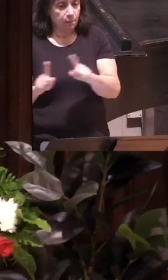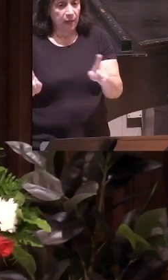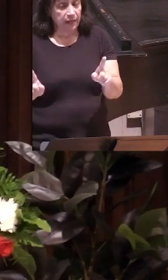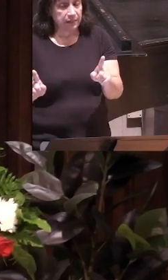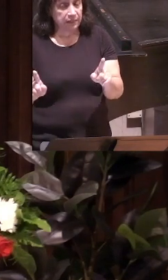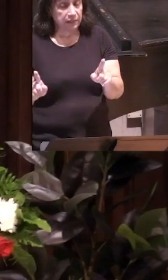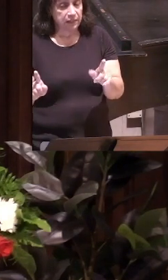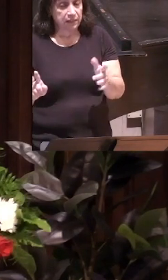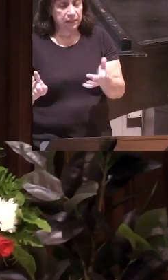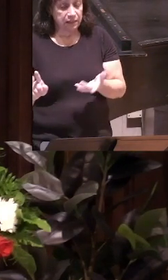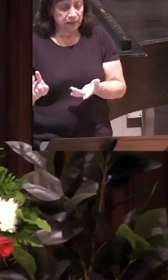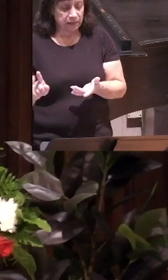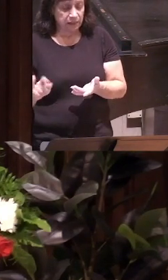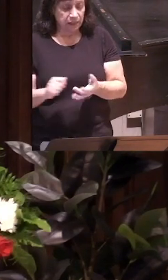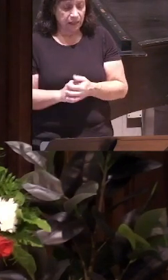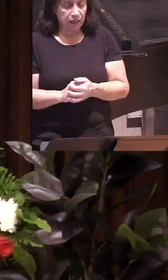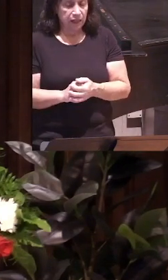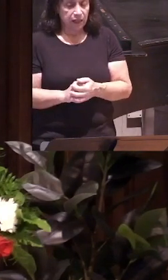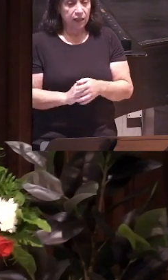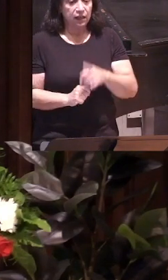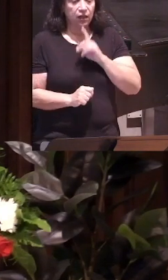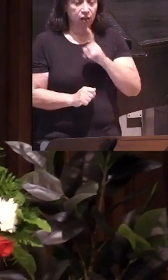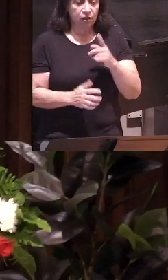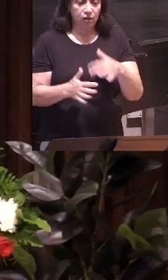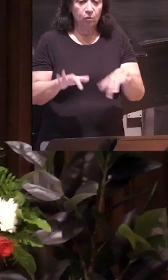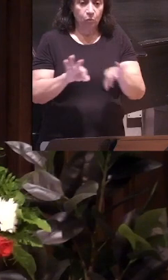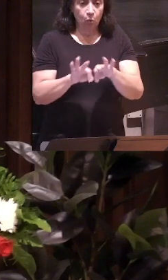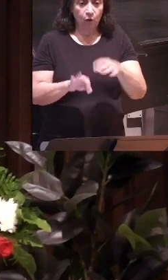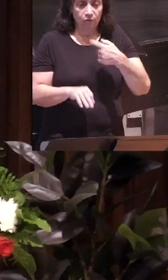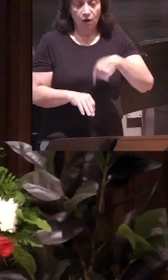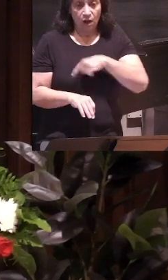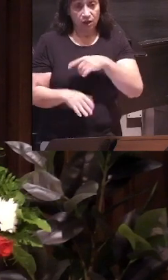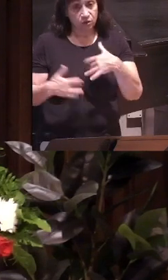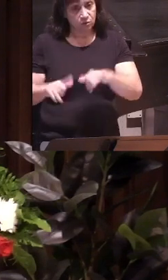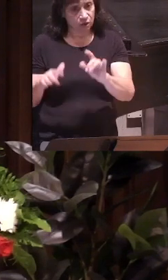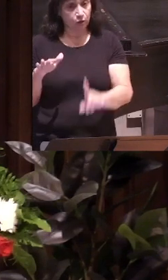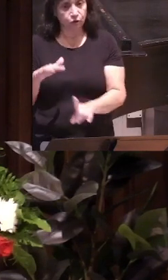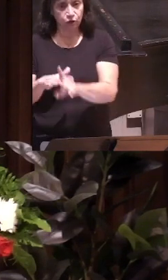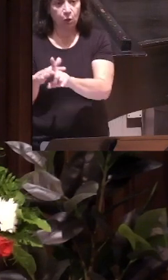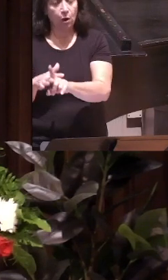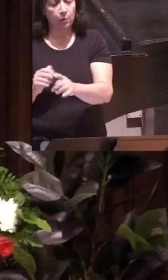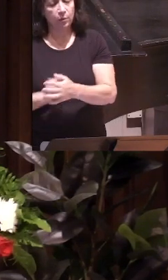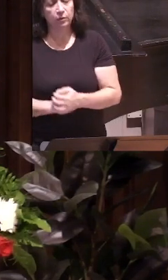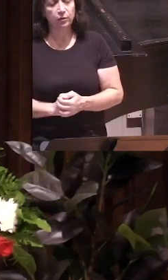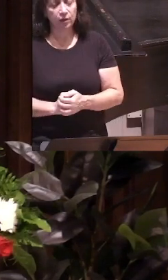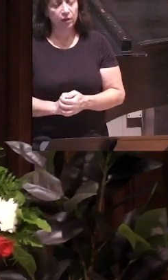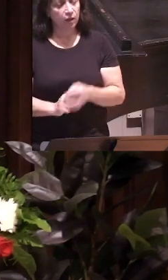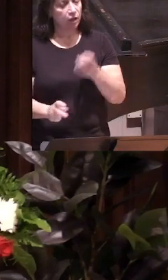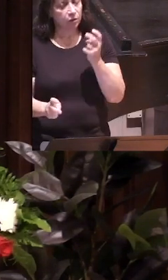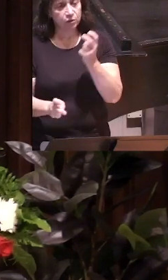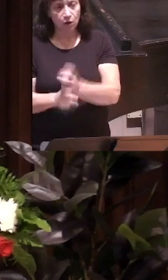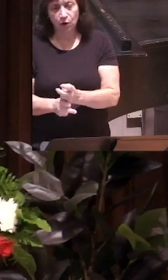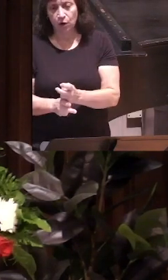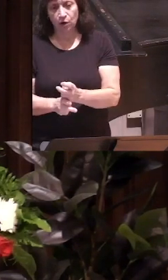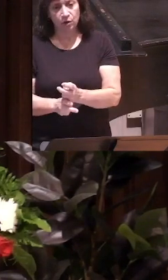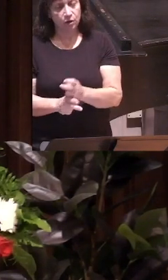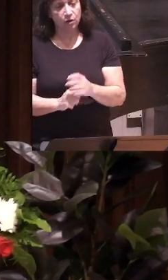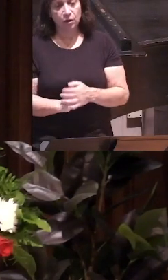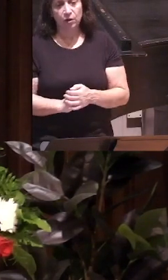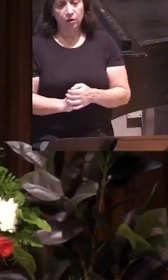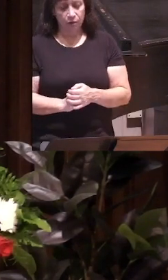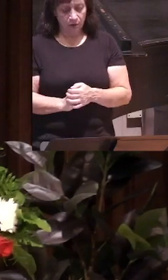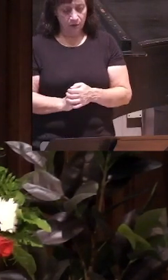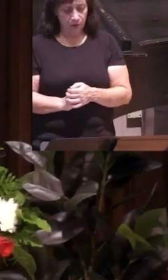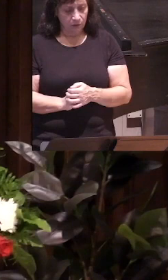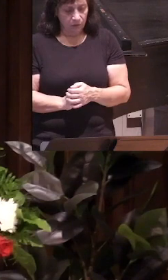But it was important for us to still be there. And it'll be hard to be in the